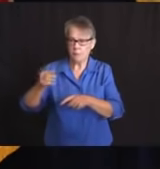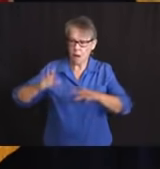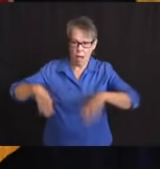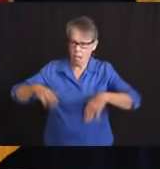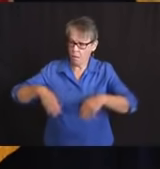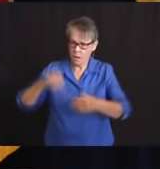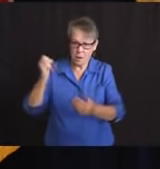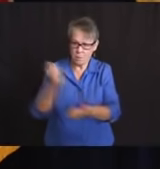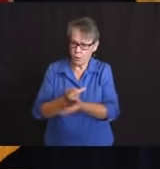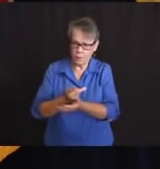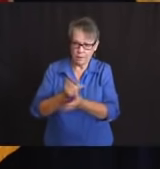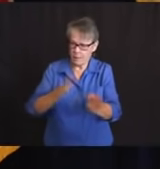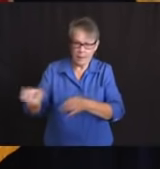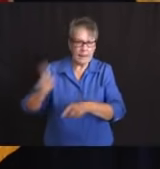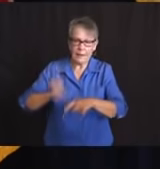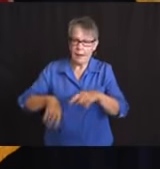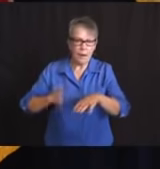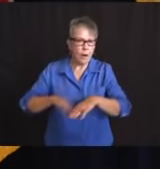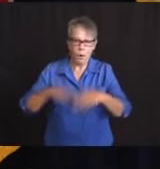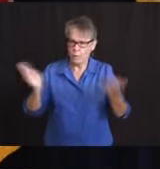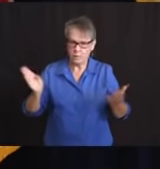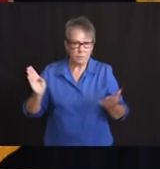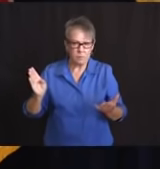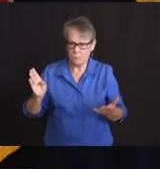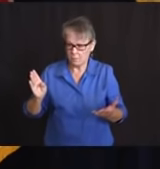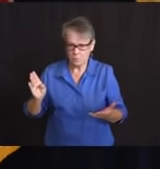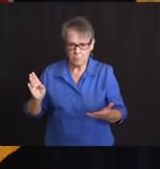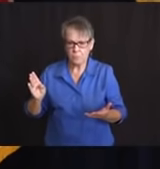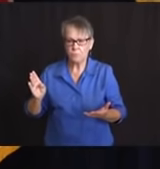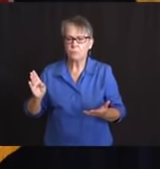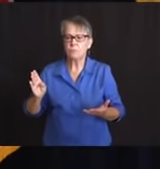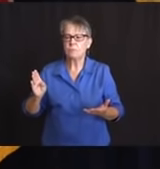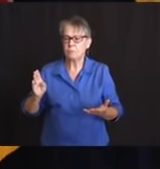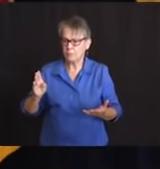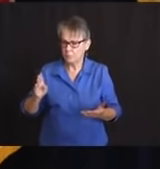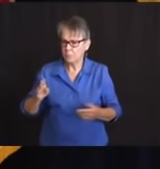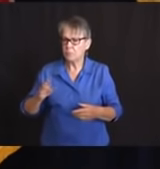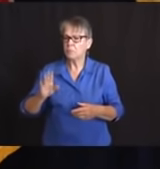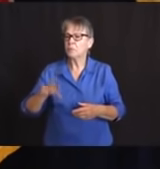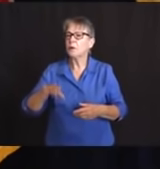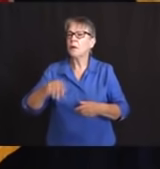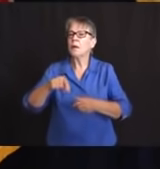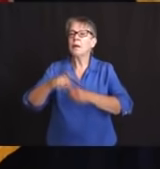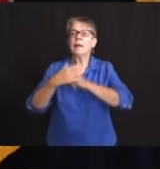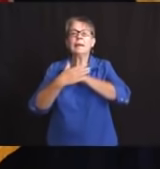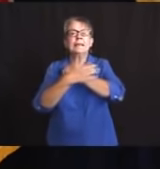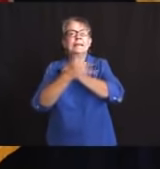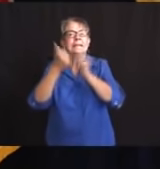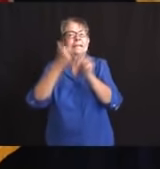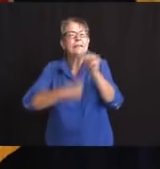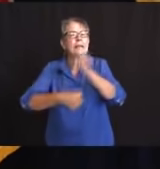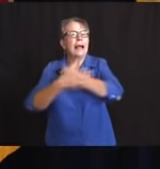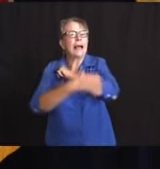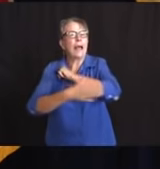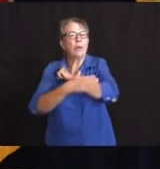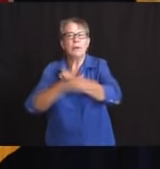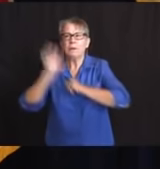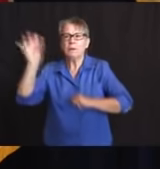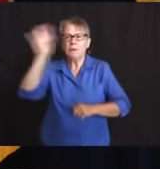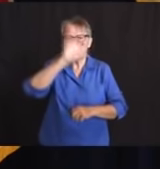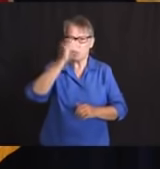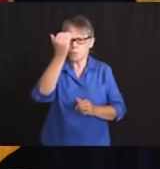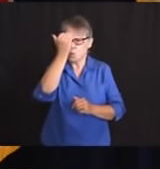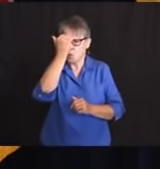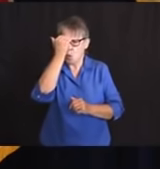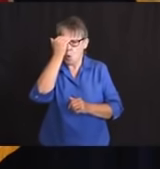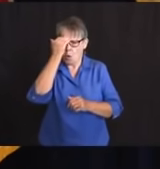school district, and we're doing really well on that. And again, I misspoke. It's not just the plan in, it's the plan approved